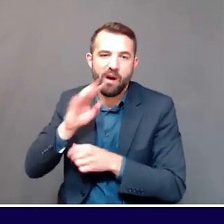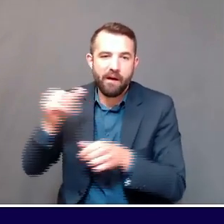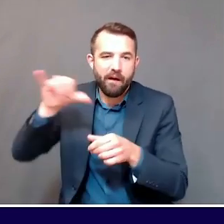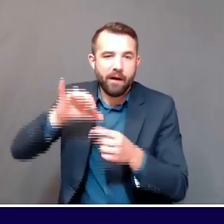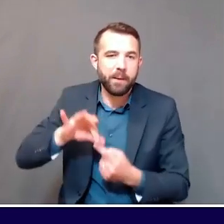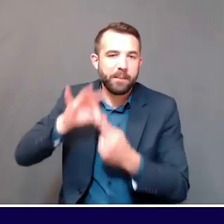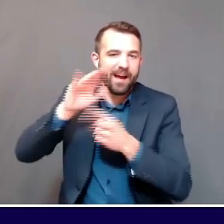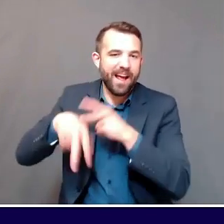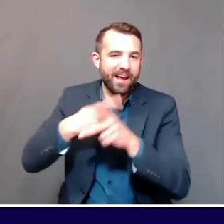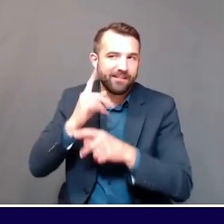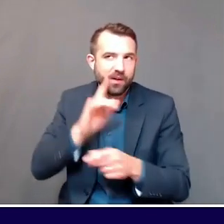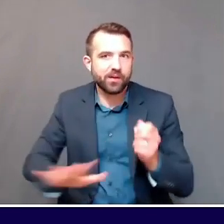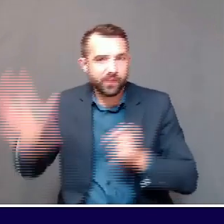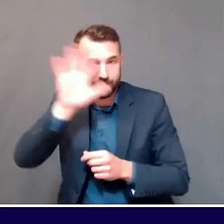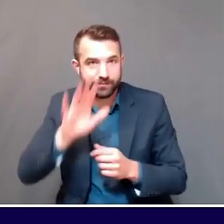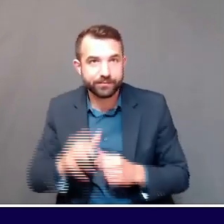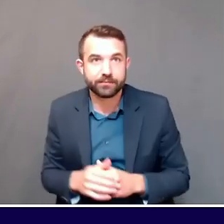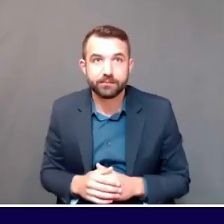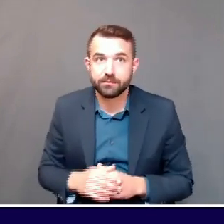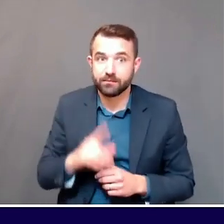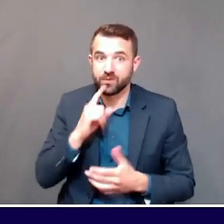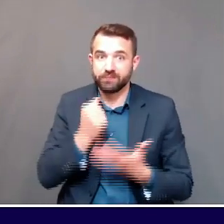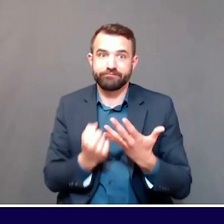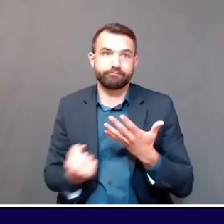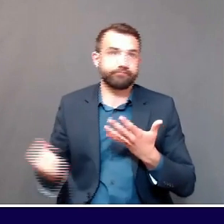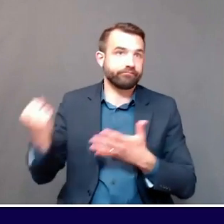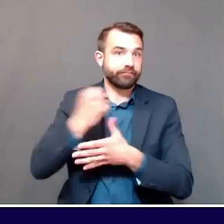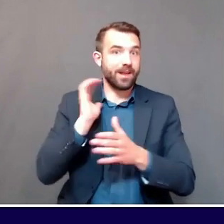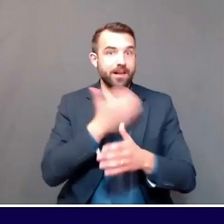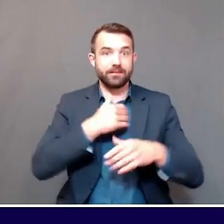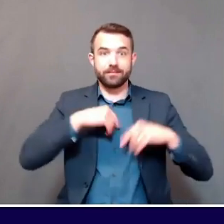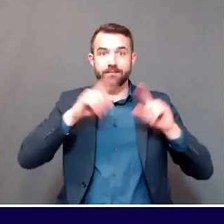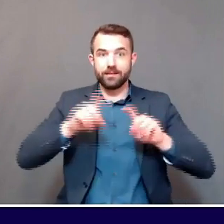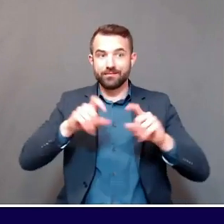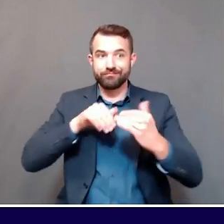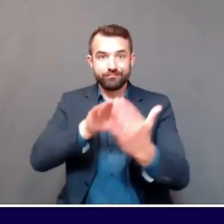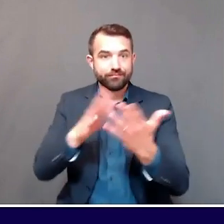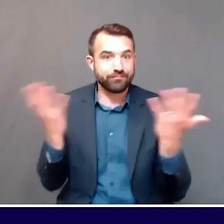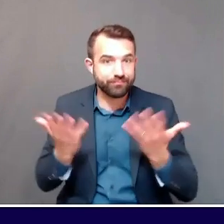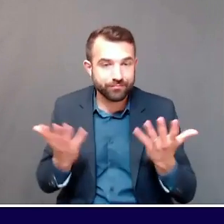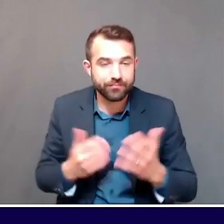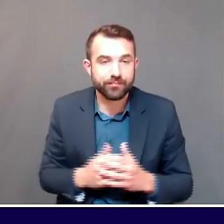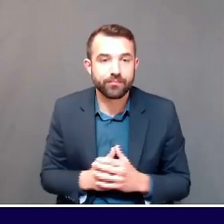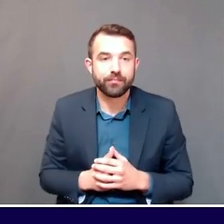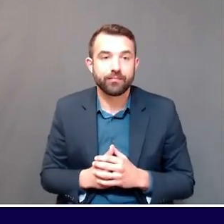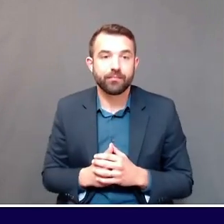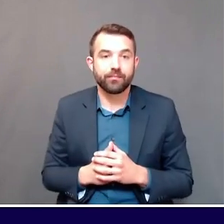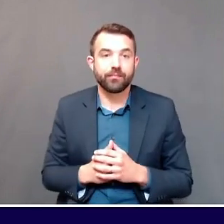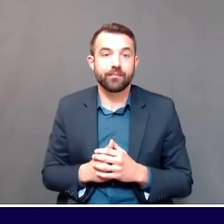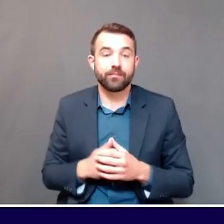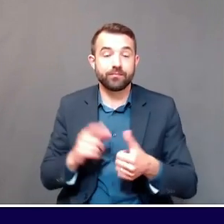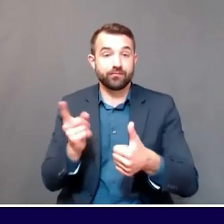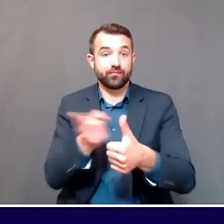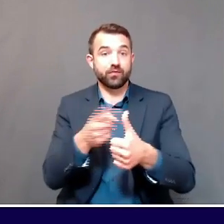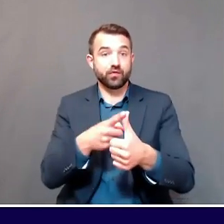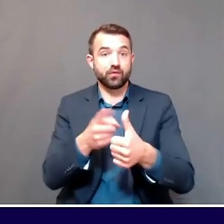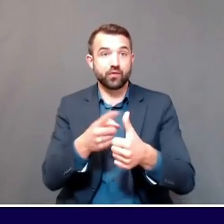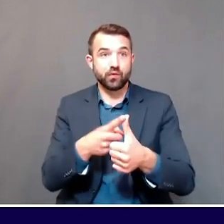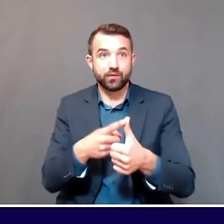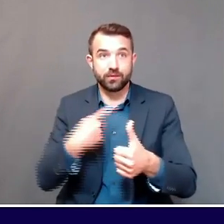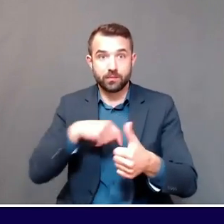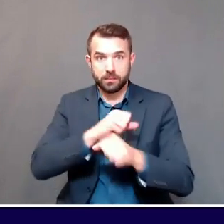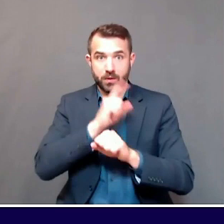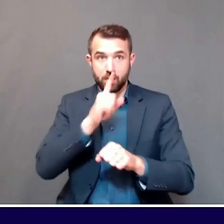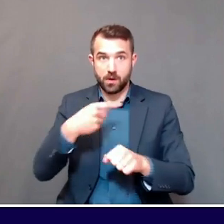piece of our overall testing strategy. One piece of it entails making sure that we've got the capacity to do the